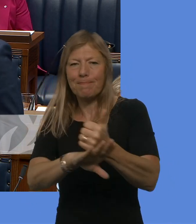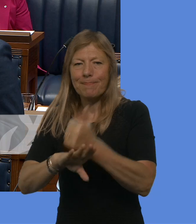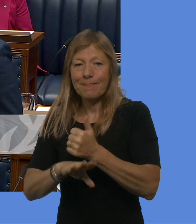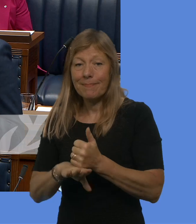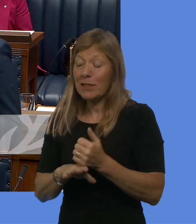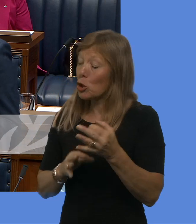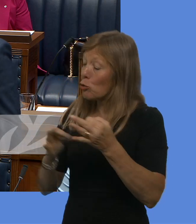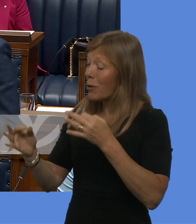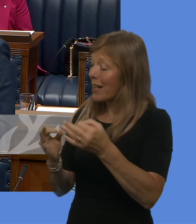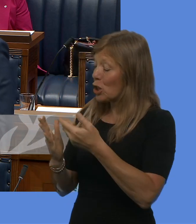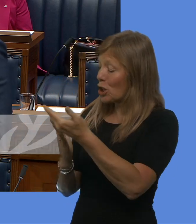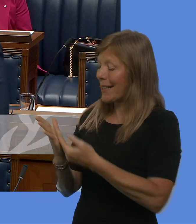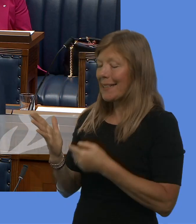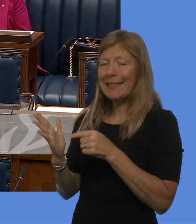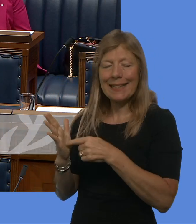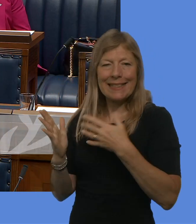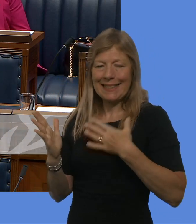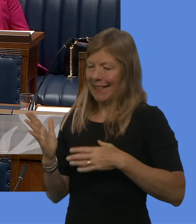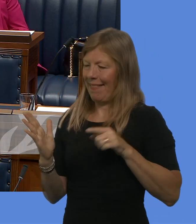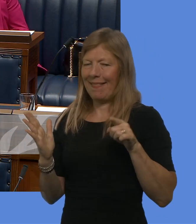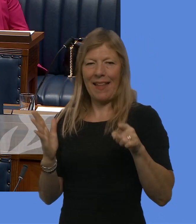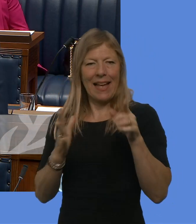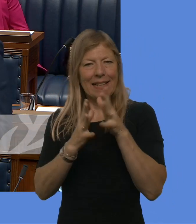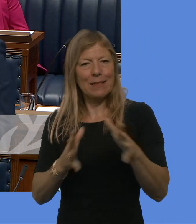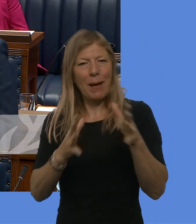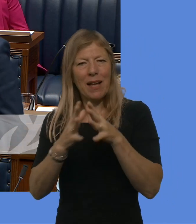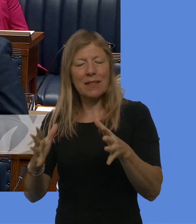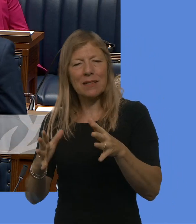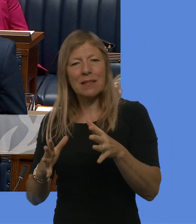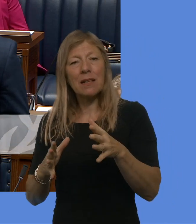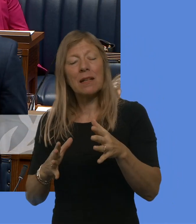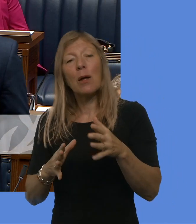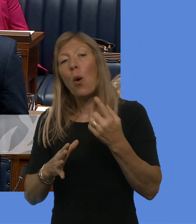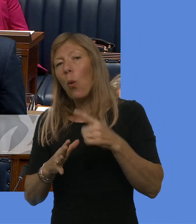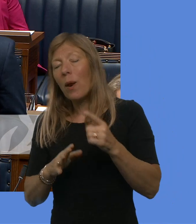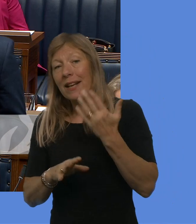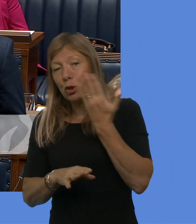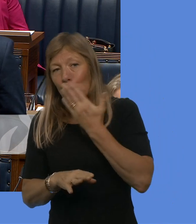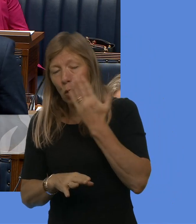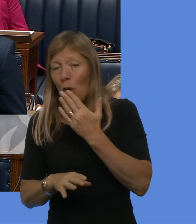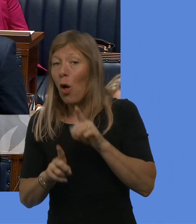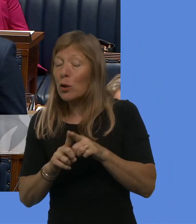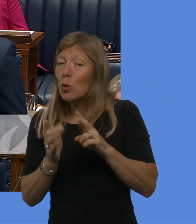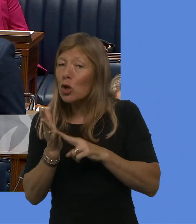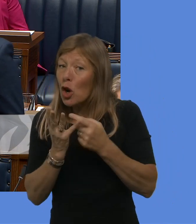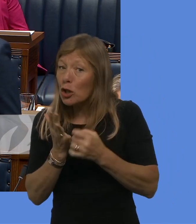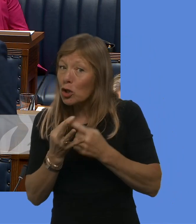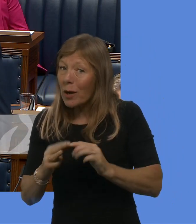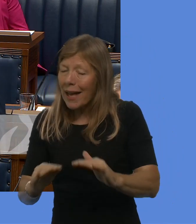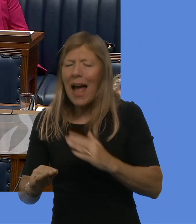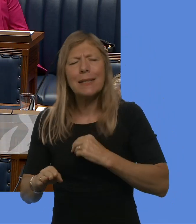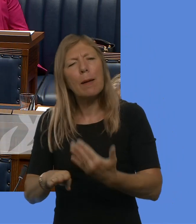expanded out. So it isn't just in schools. We are looking at the nursery school provision, and we're also looking at preschool. And that, again,